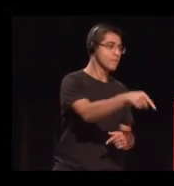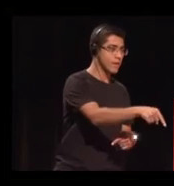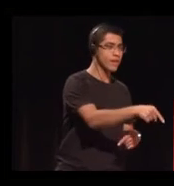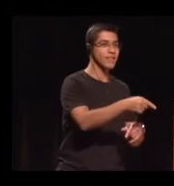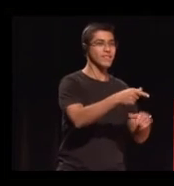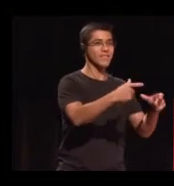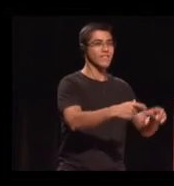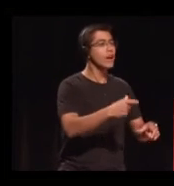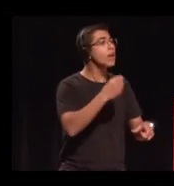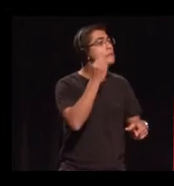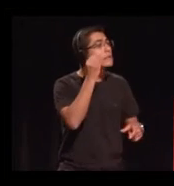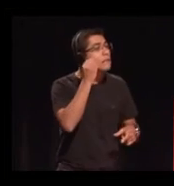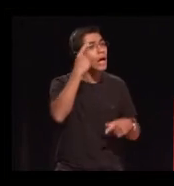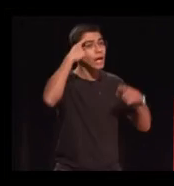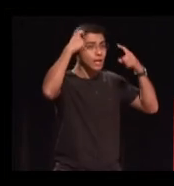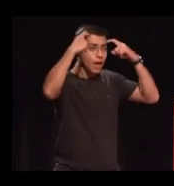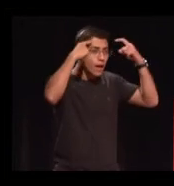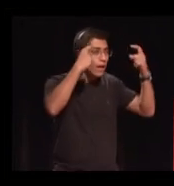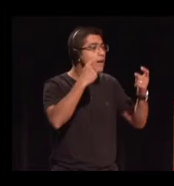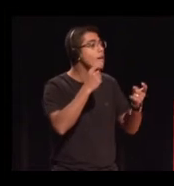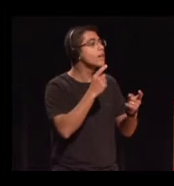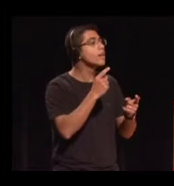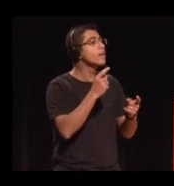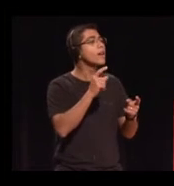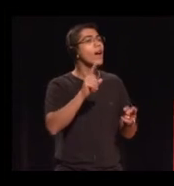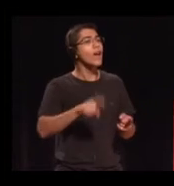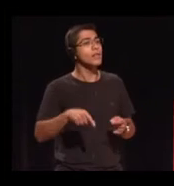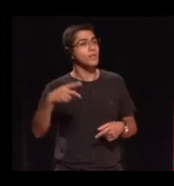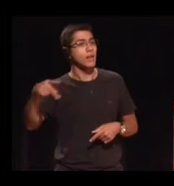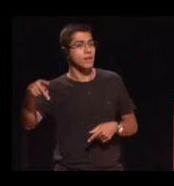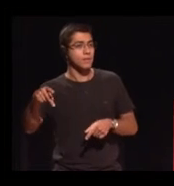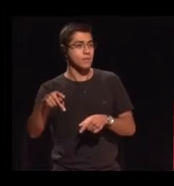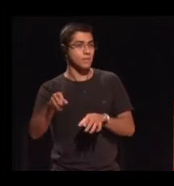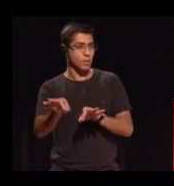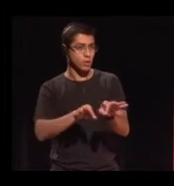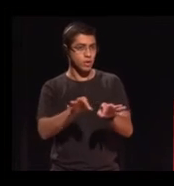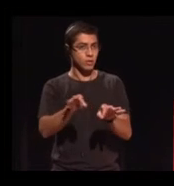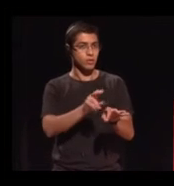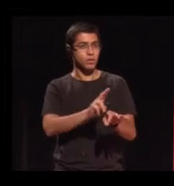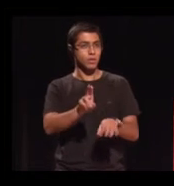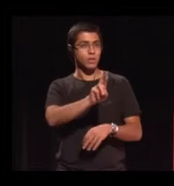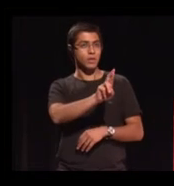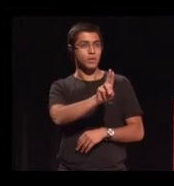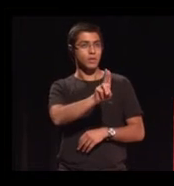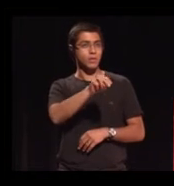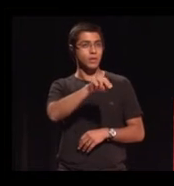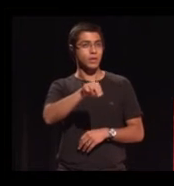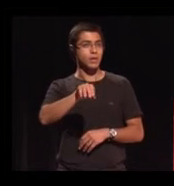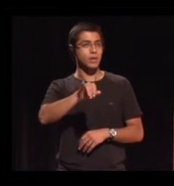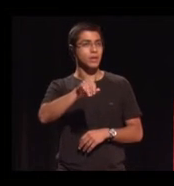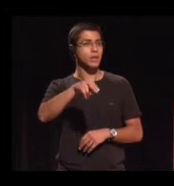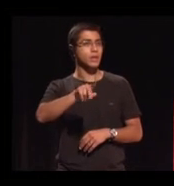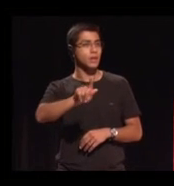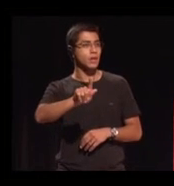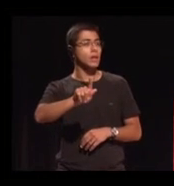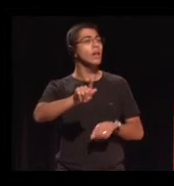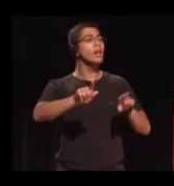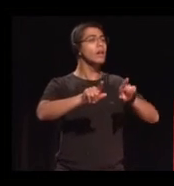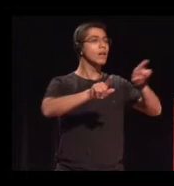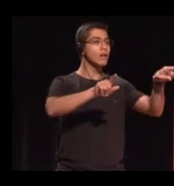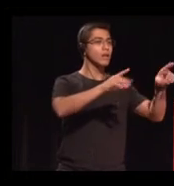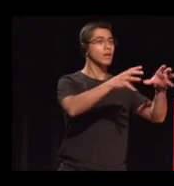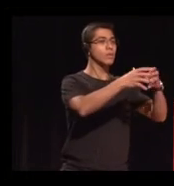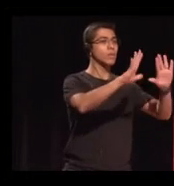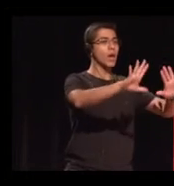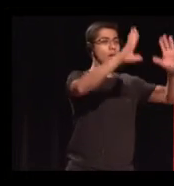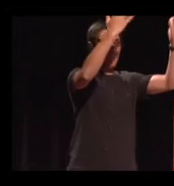now, which is called Running, is being selected at the Sundance Festival this year in the category New Frontier. And those are just two